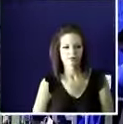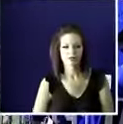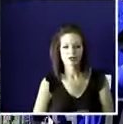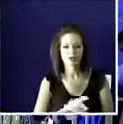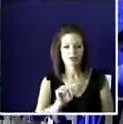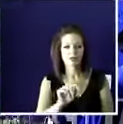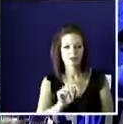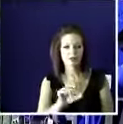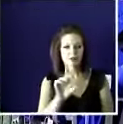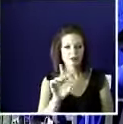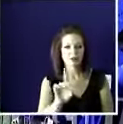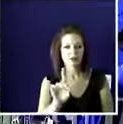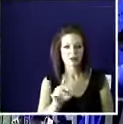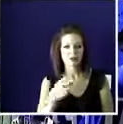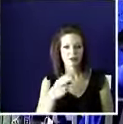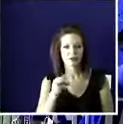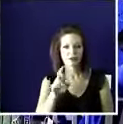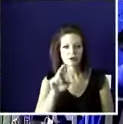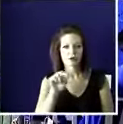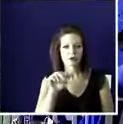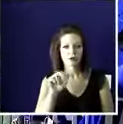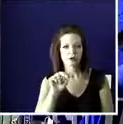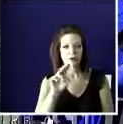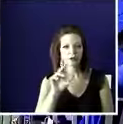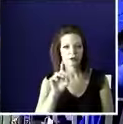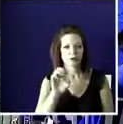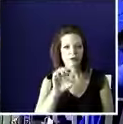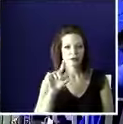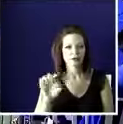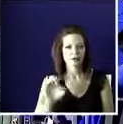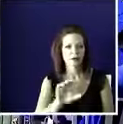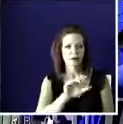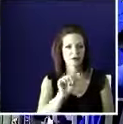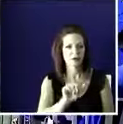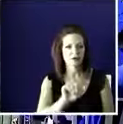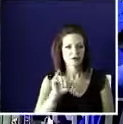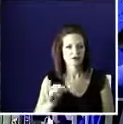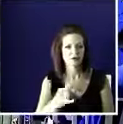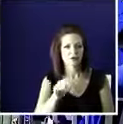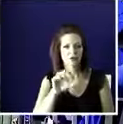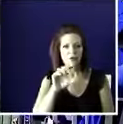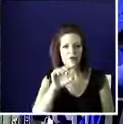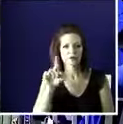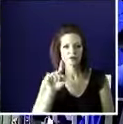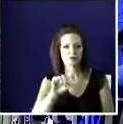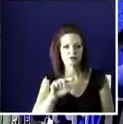Tristan Dean Hernandez. Austin Joshua Zhang.